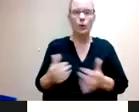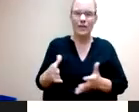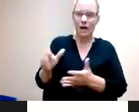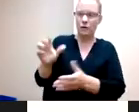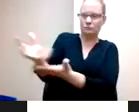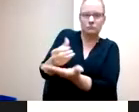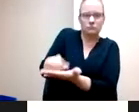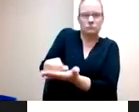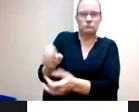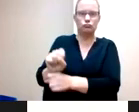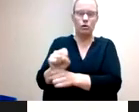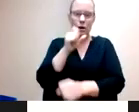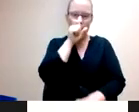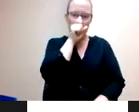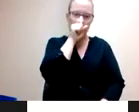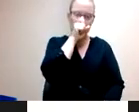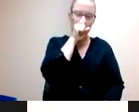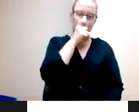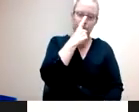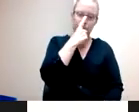Next slide.